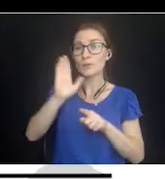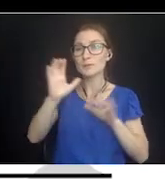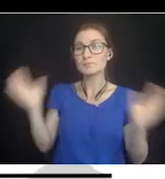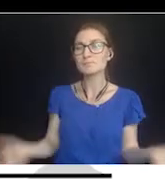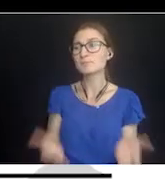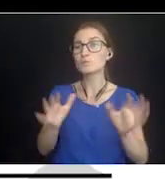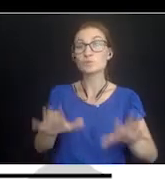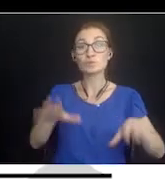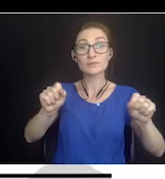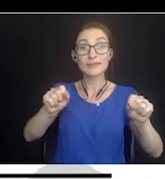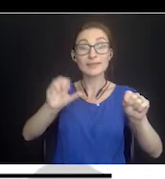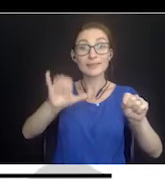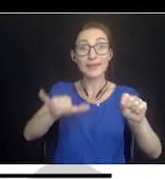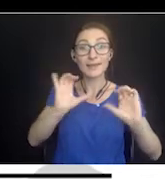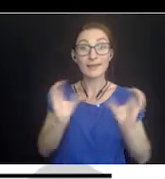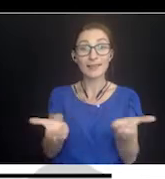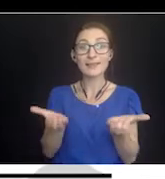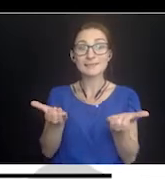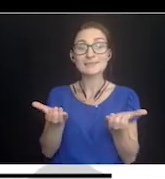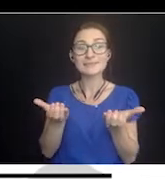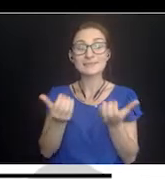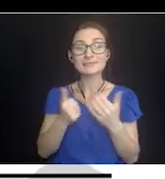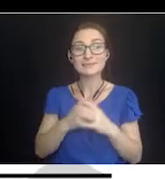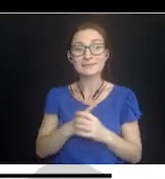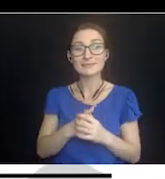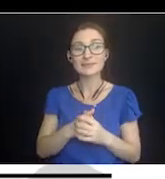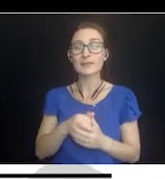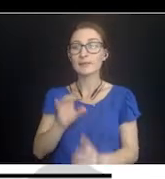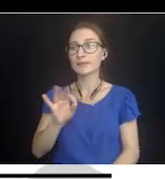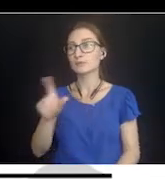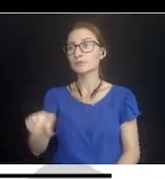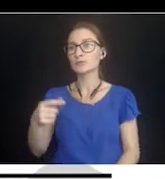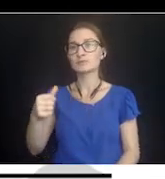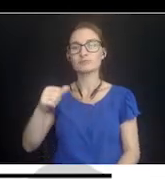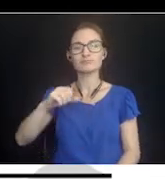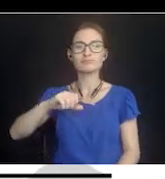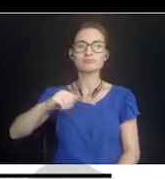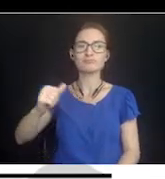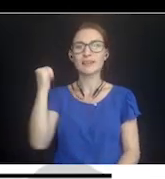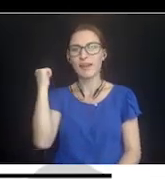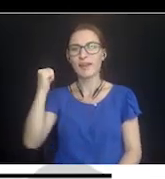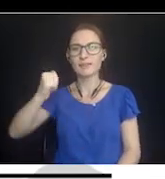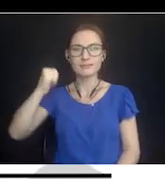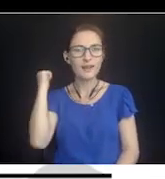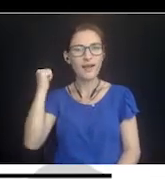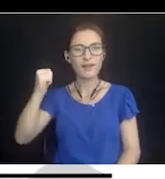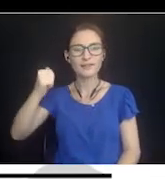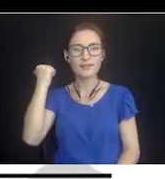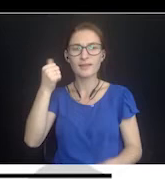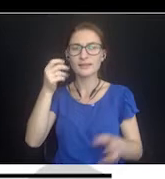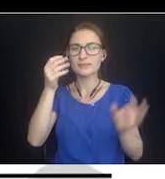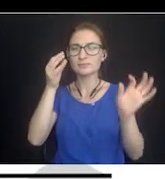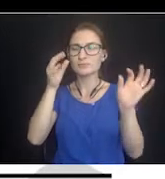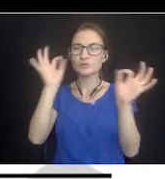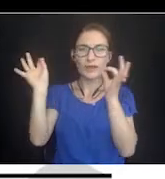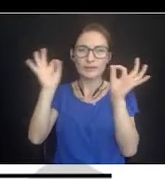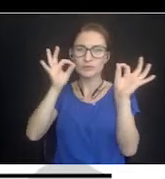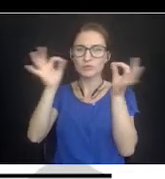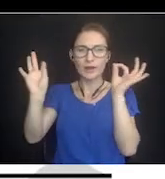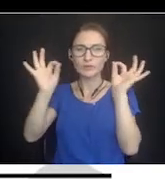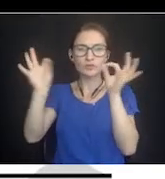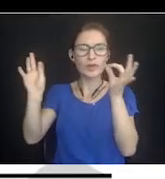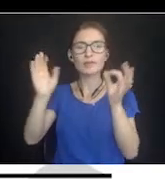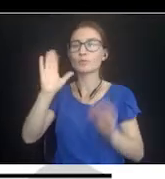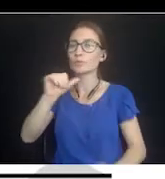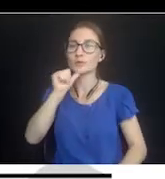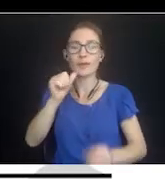also motivates you to take it in the first place, because if you just try to deny that you're experiencing that, and you constantly are trying to